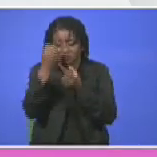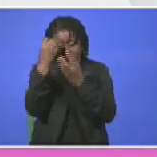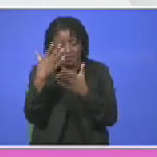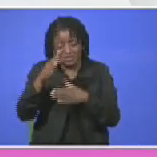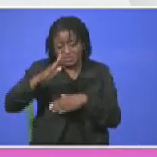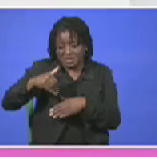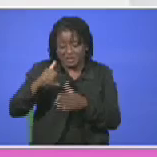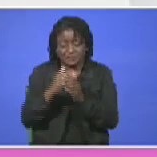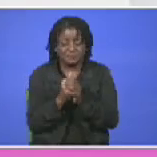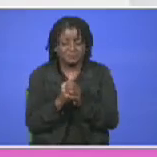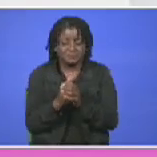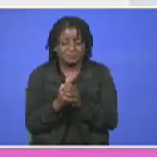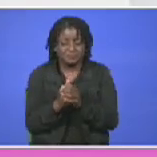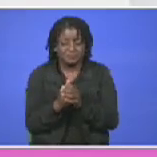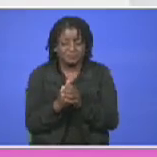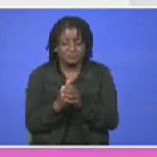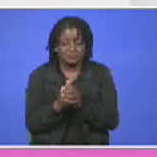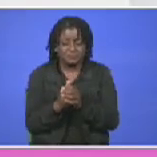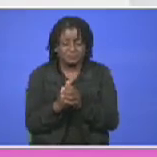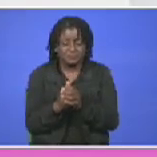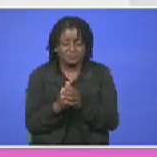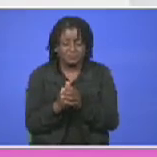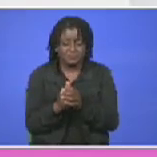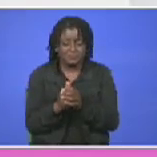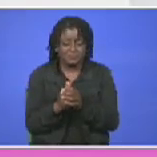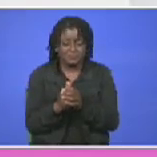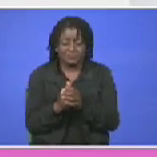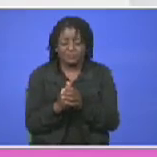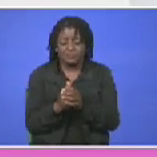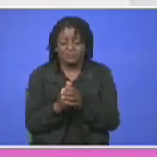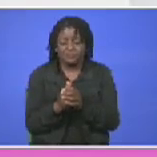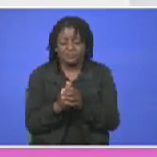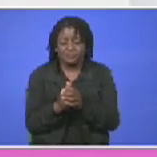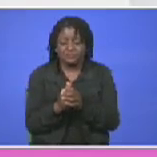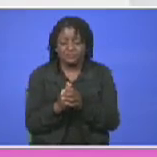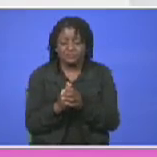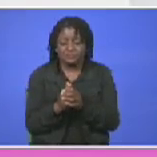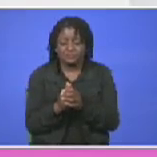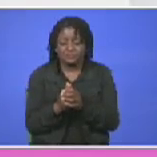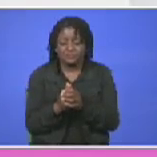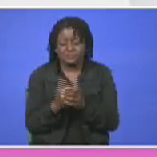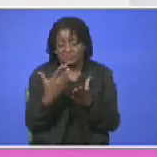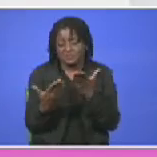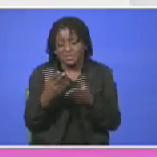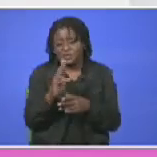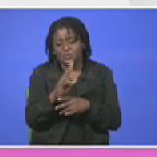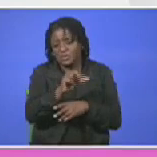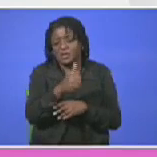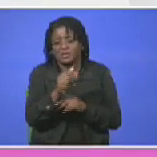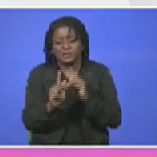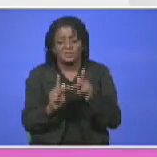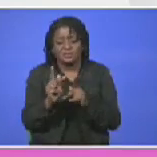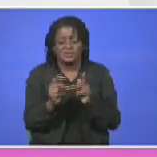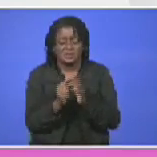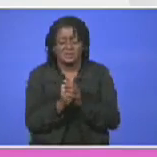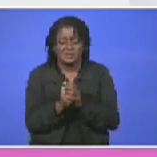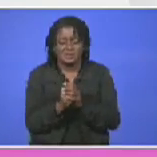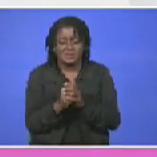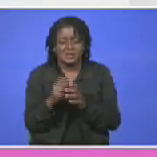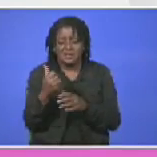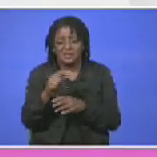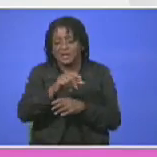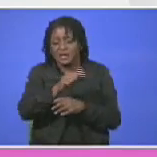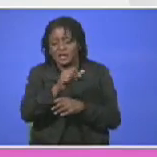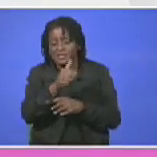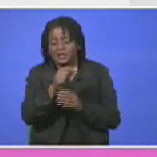The minister appoints, I think, the director to the board and maybe two other persons. The other appointments